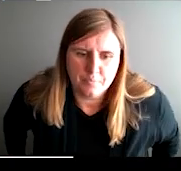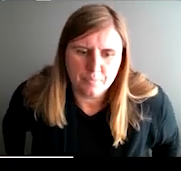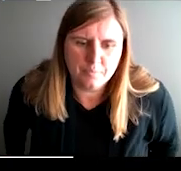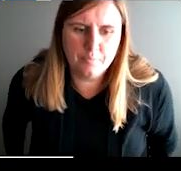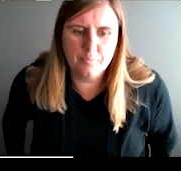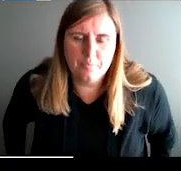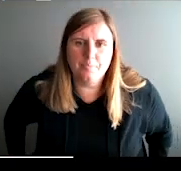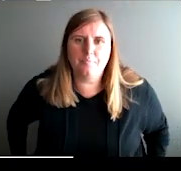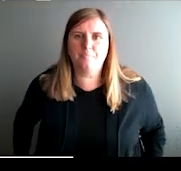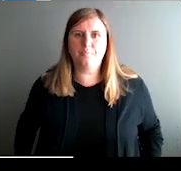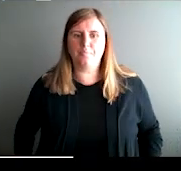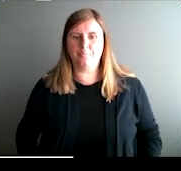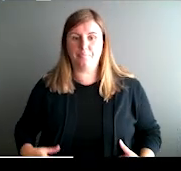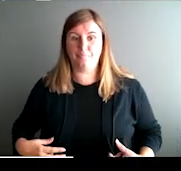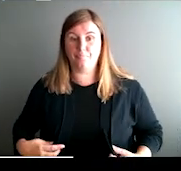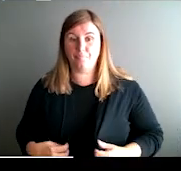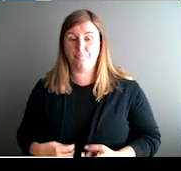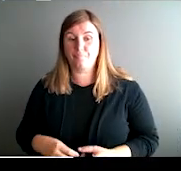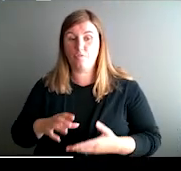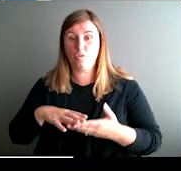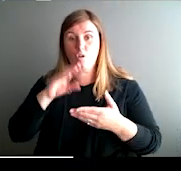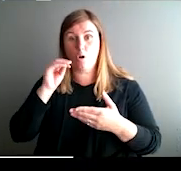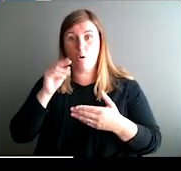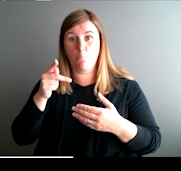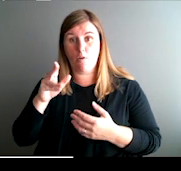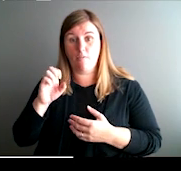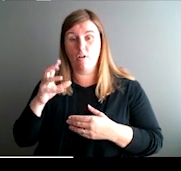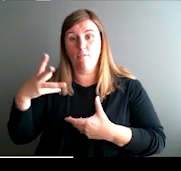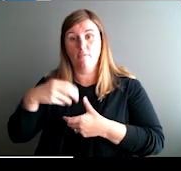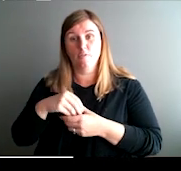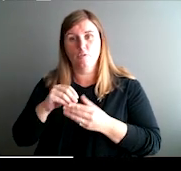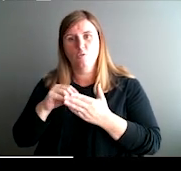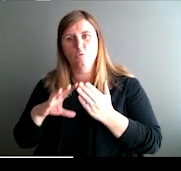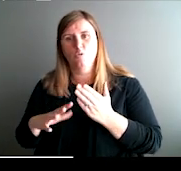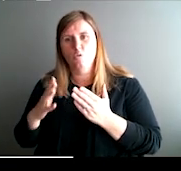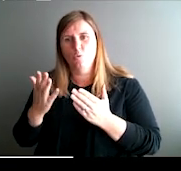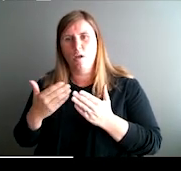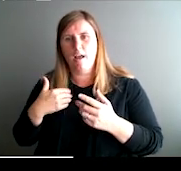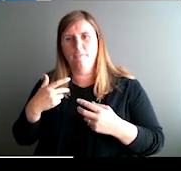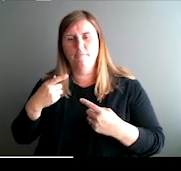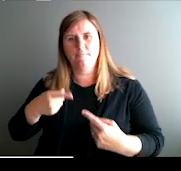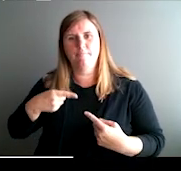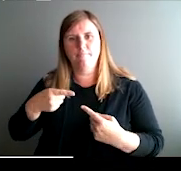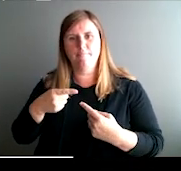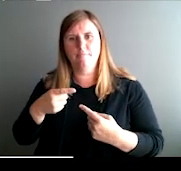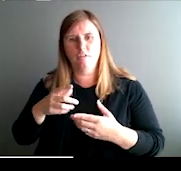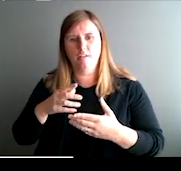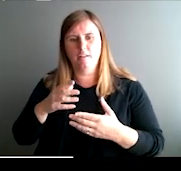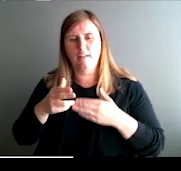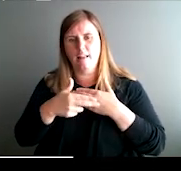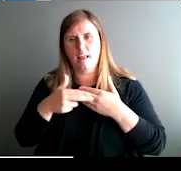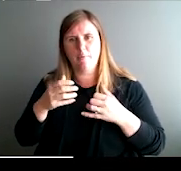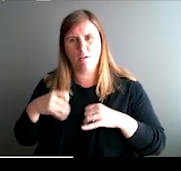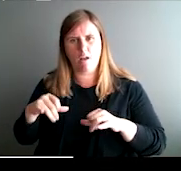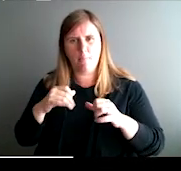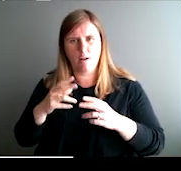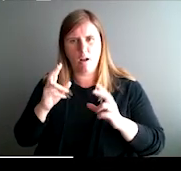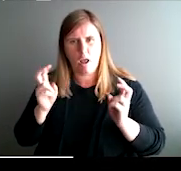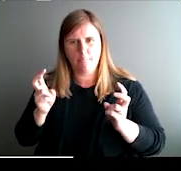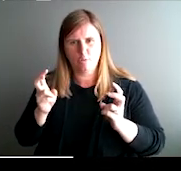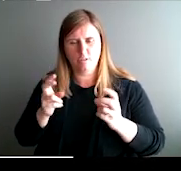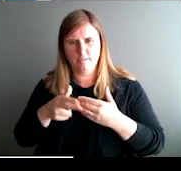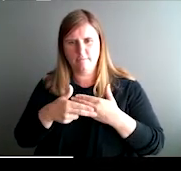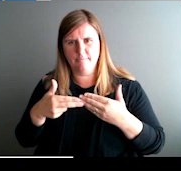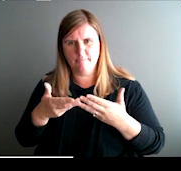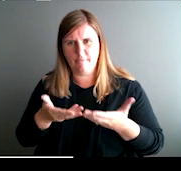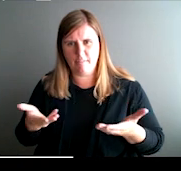The early learner profile also often involves students who have difficulty labeling common objects. Just to stick with the example